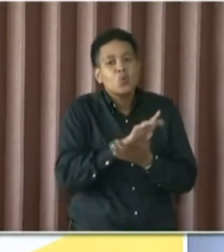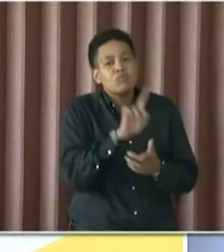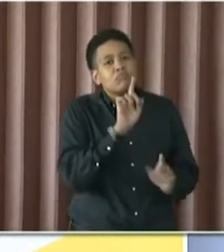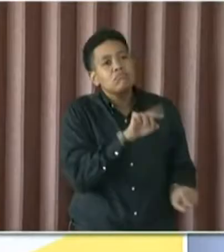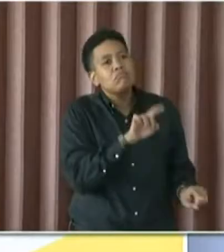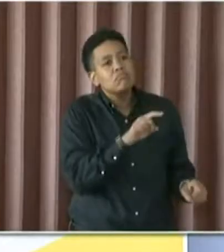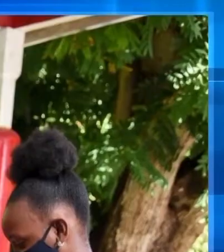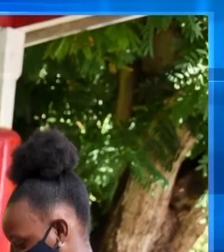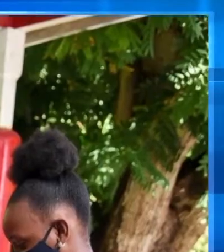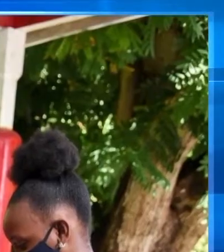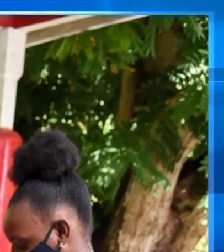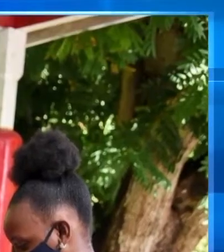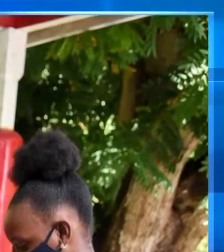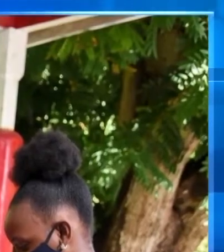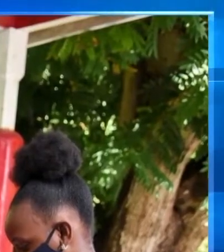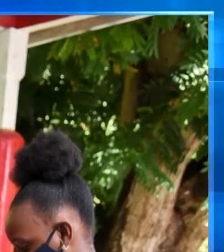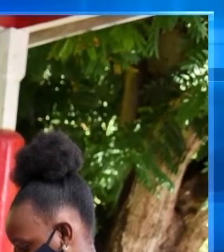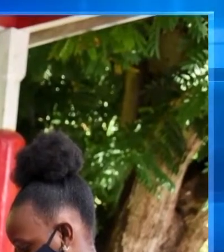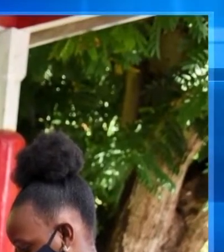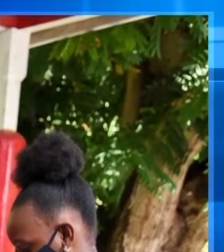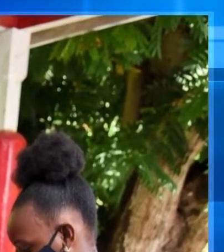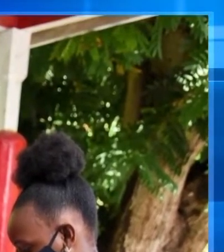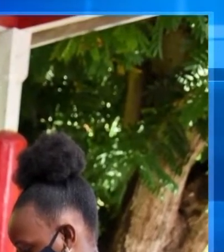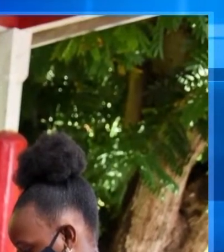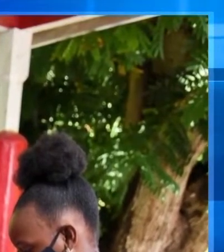currently attend. A further